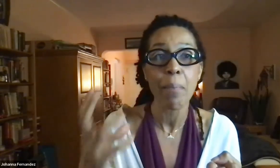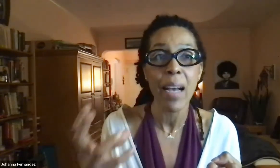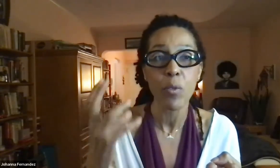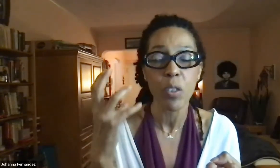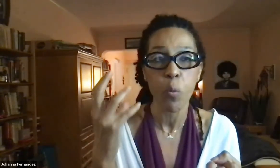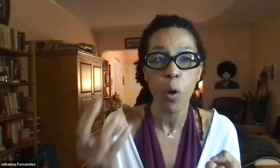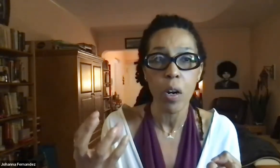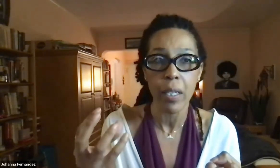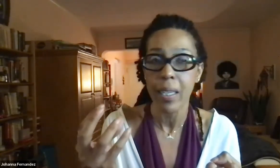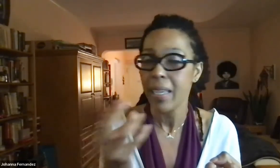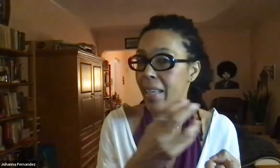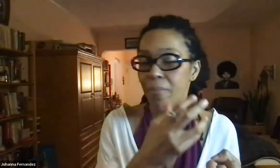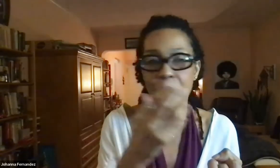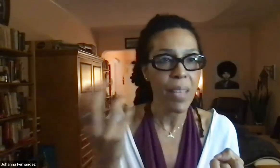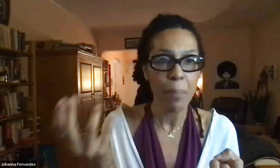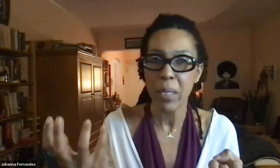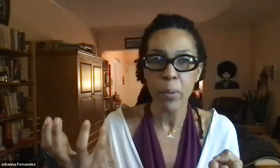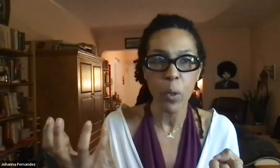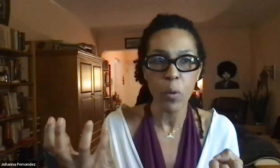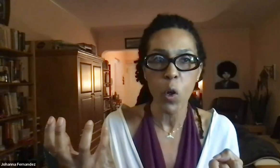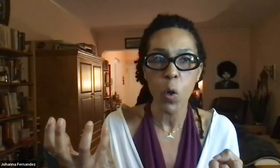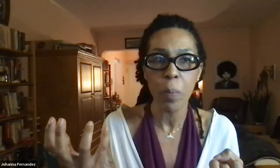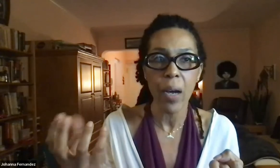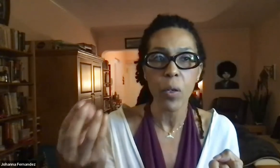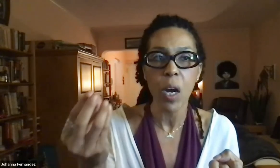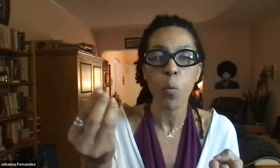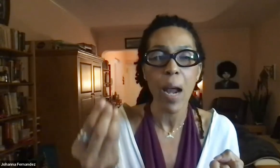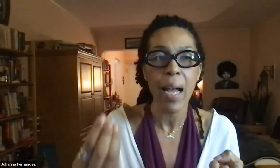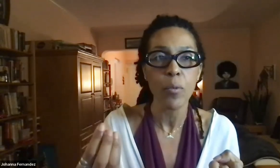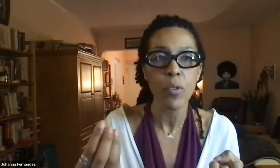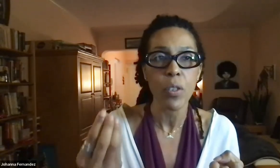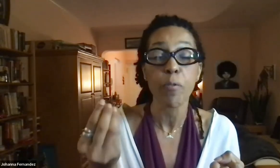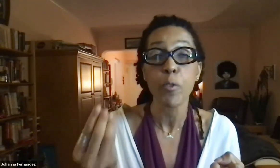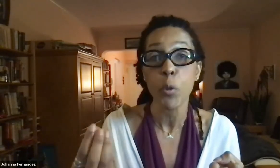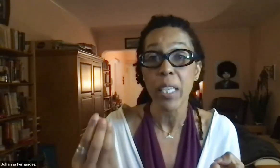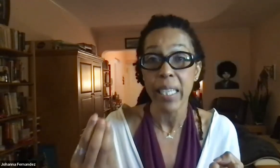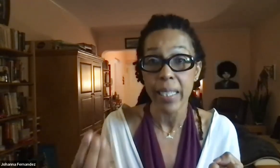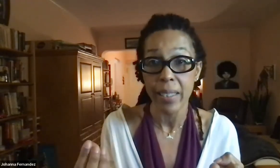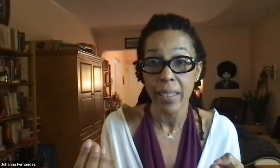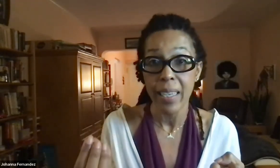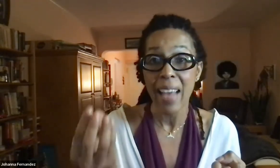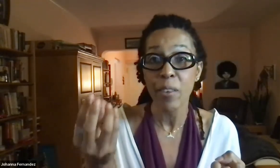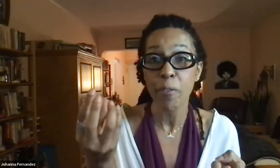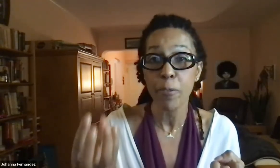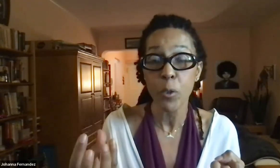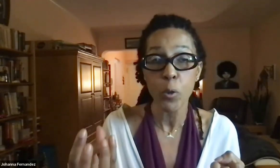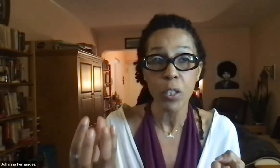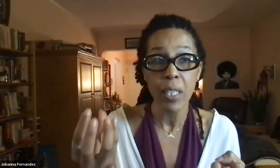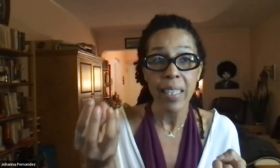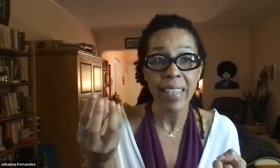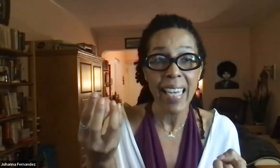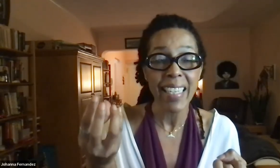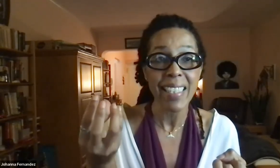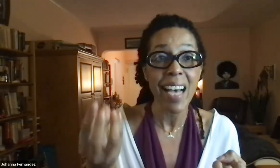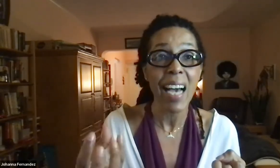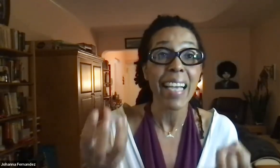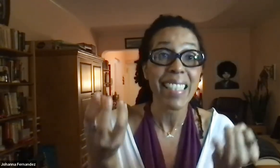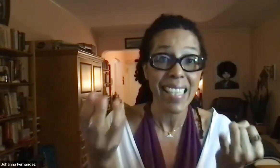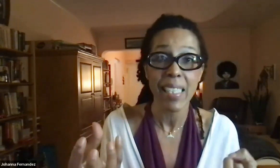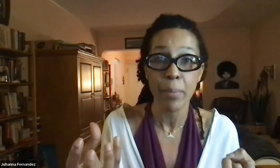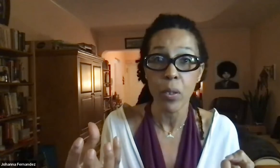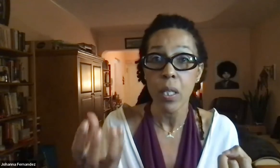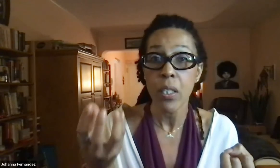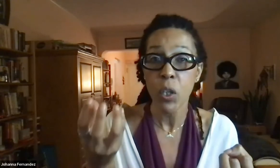enormous amount of work that people don't know about around the food we eat and the food that is